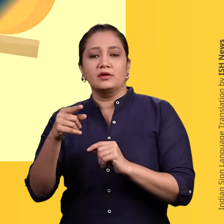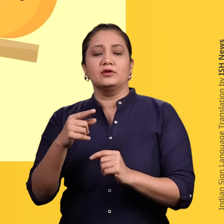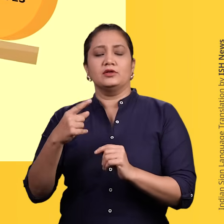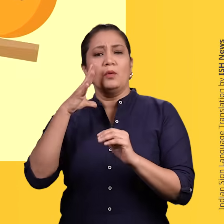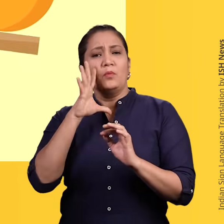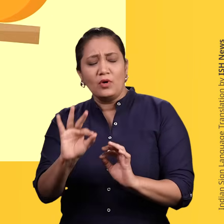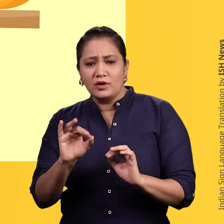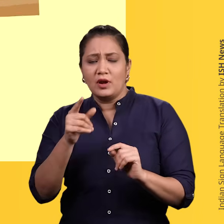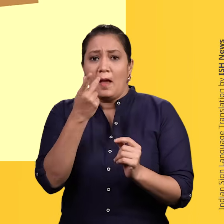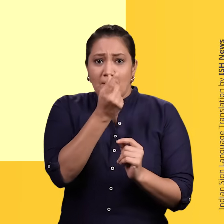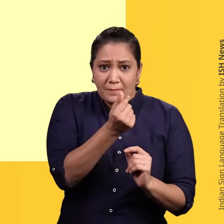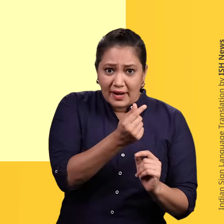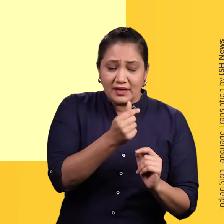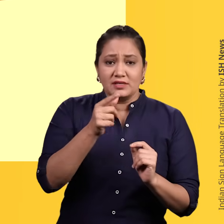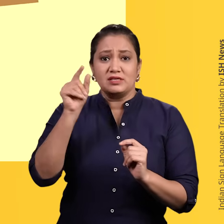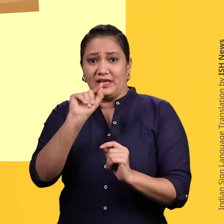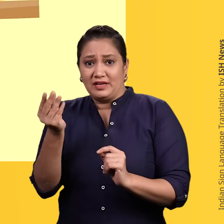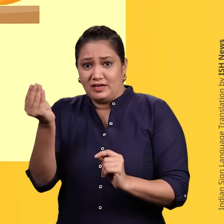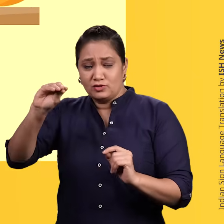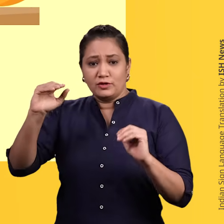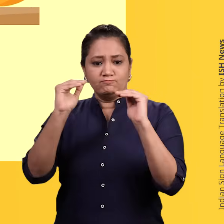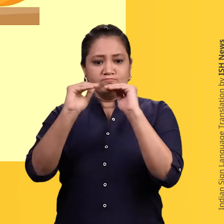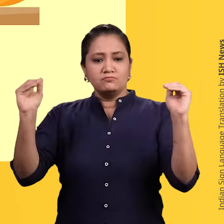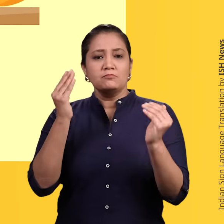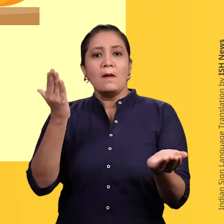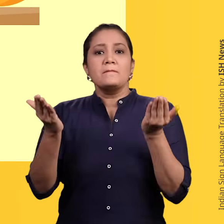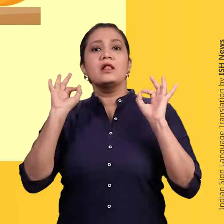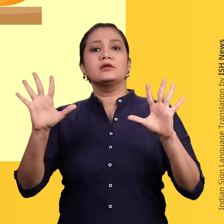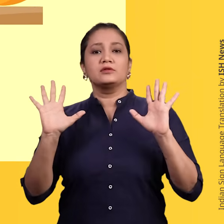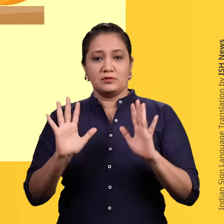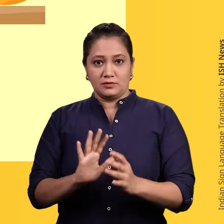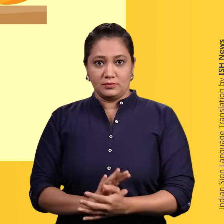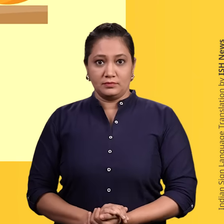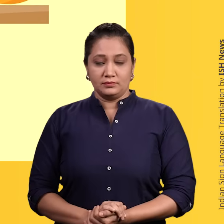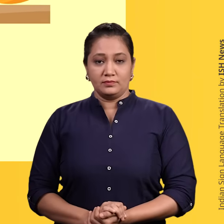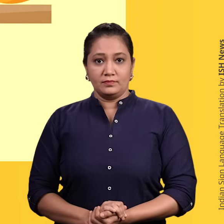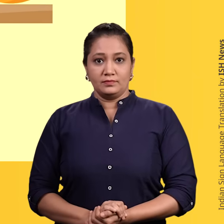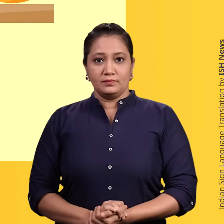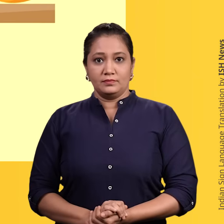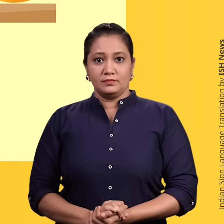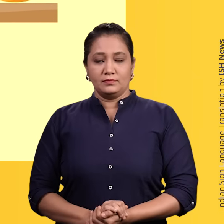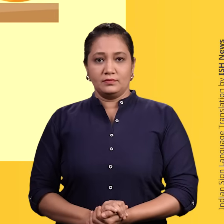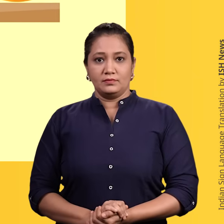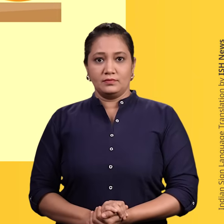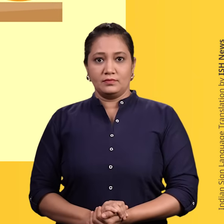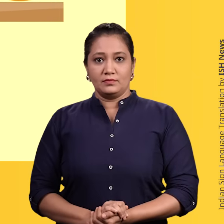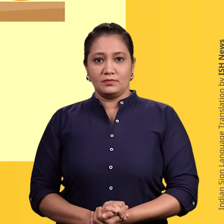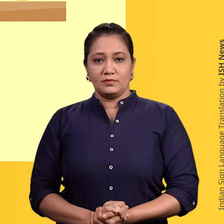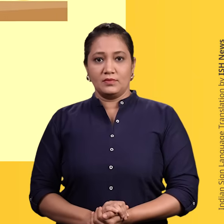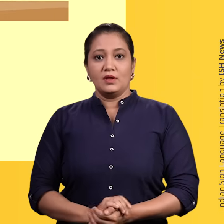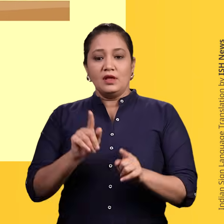Hence, RBI ensures that prices and interest rates remain steady.